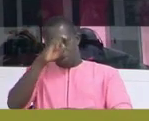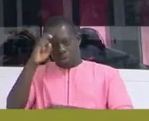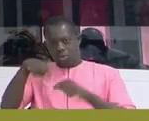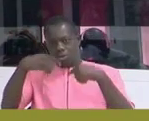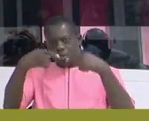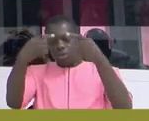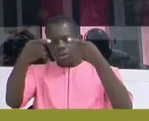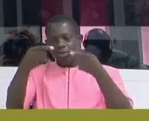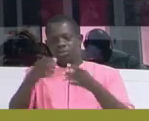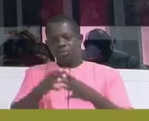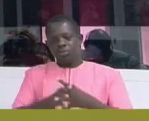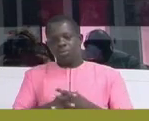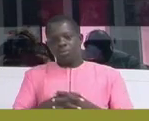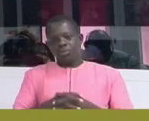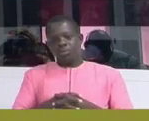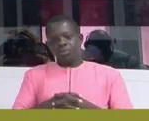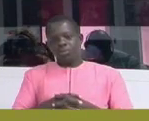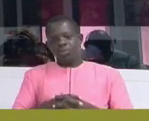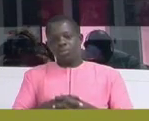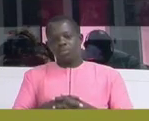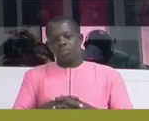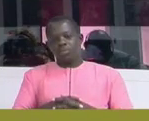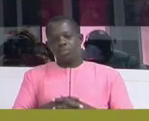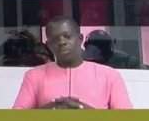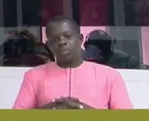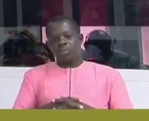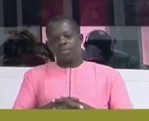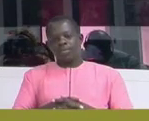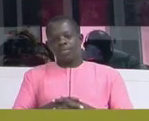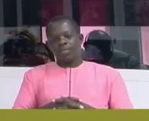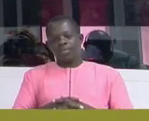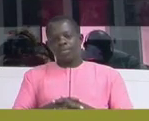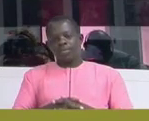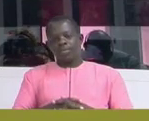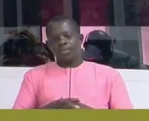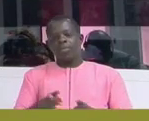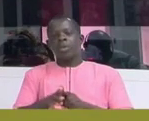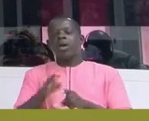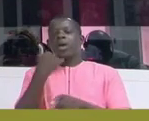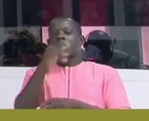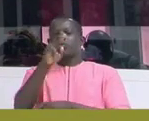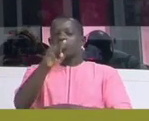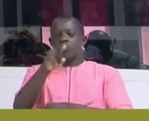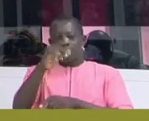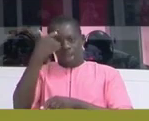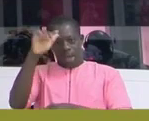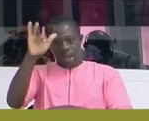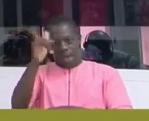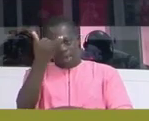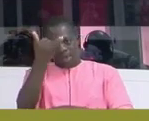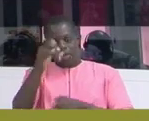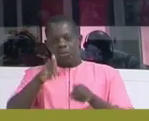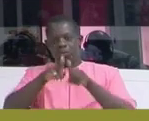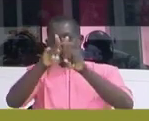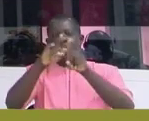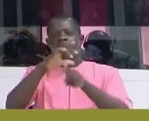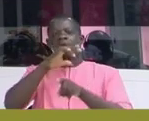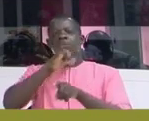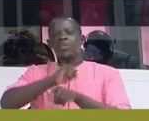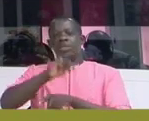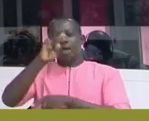son so that our work can continue. Did you agree with Mr. Nyasi and